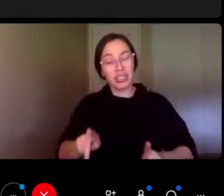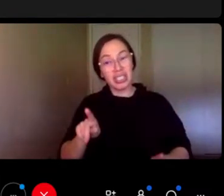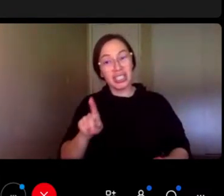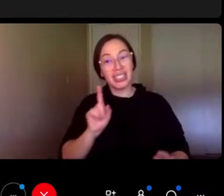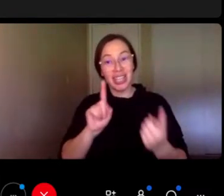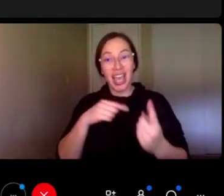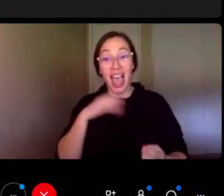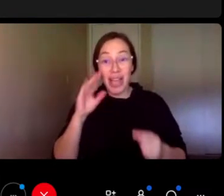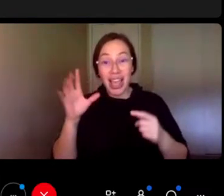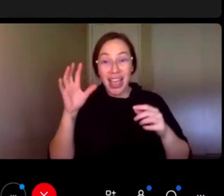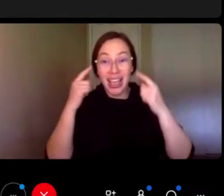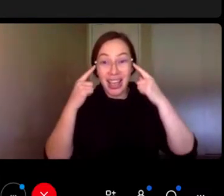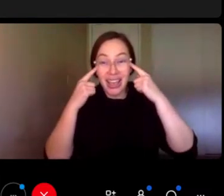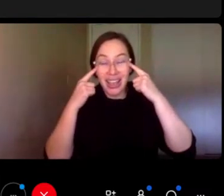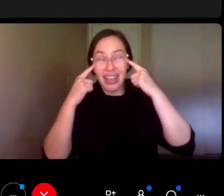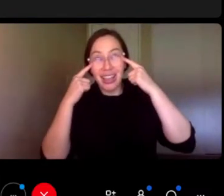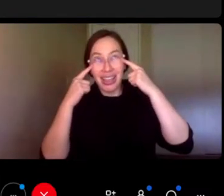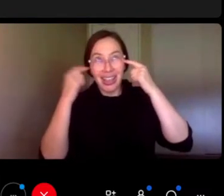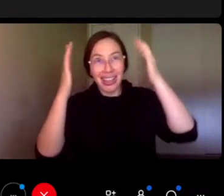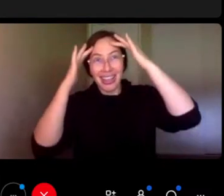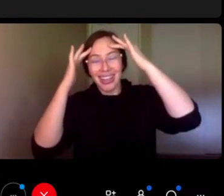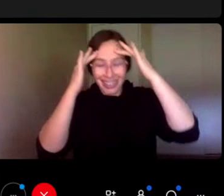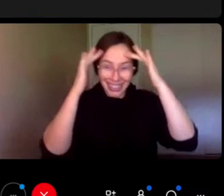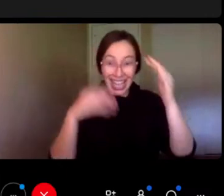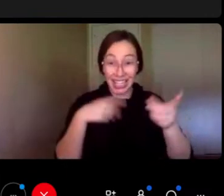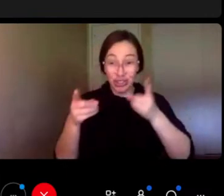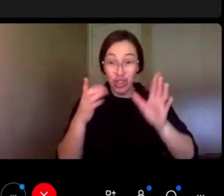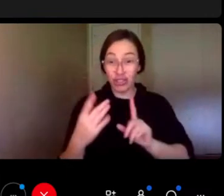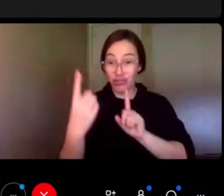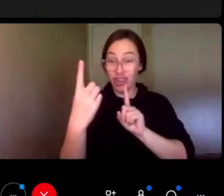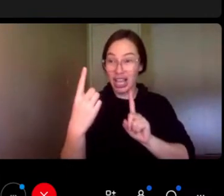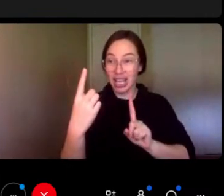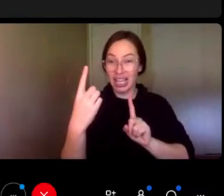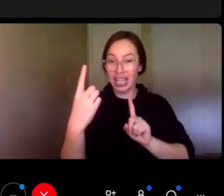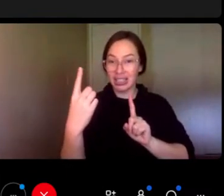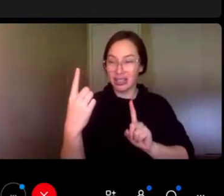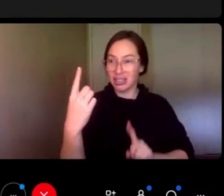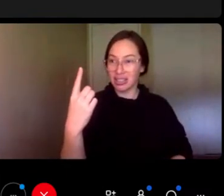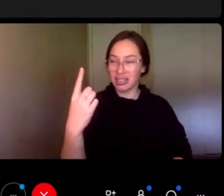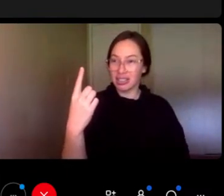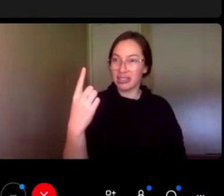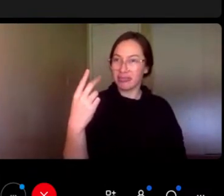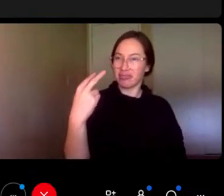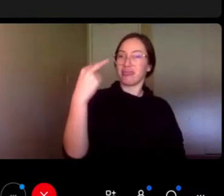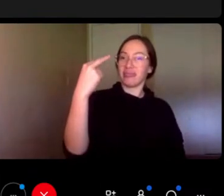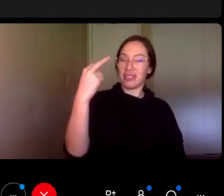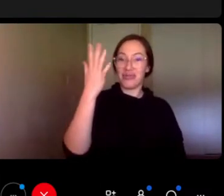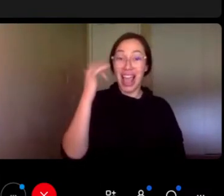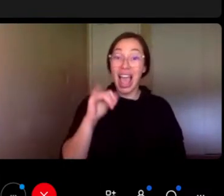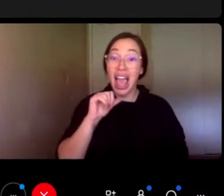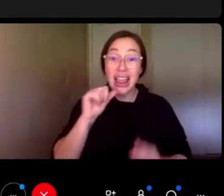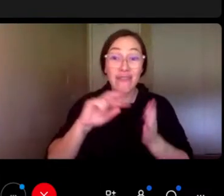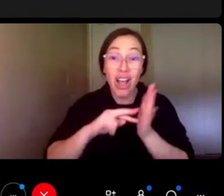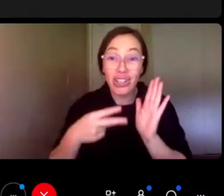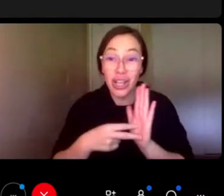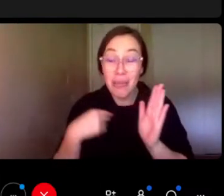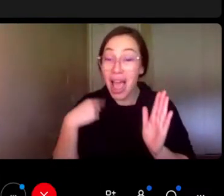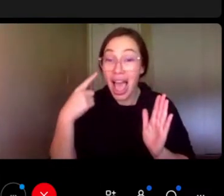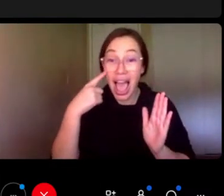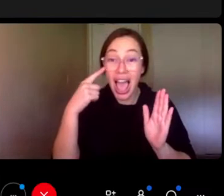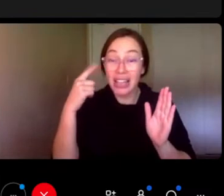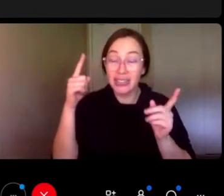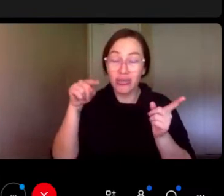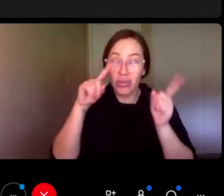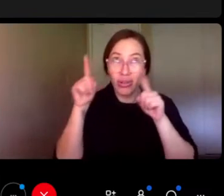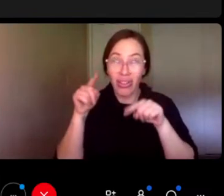and I would catch my eyes and I had a director in front, I'd say, give me a look. Because it's involuntary. My eyes will roll and they